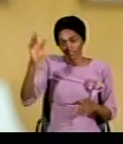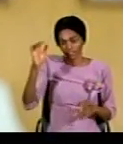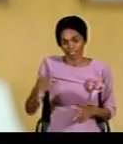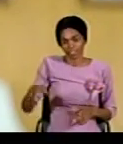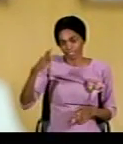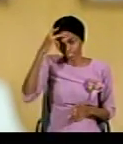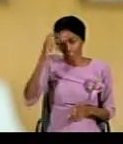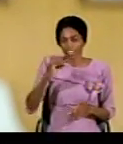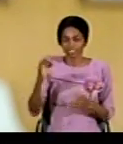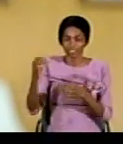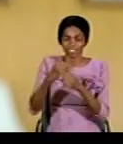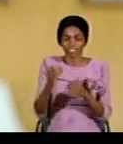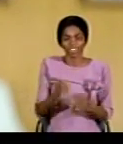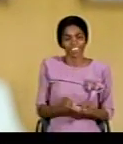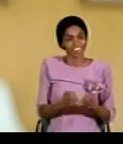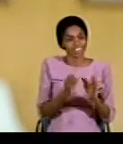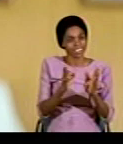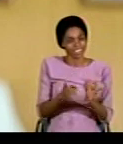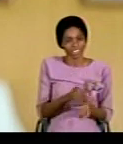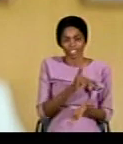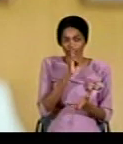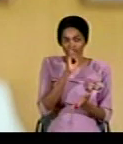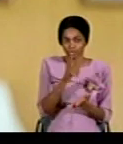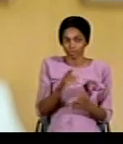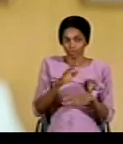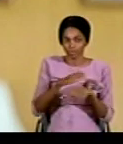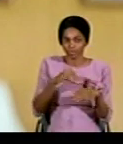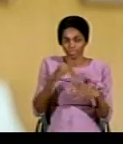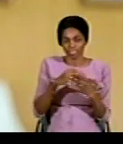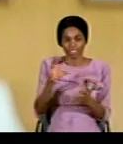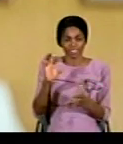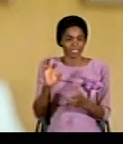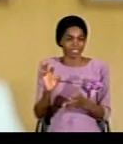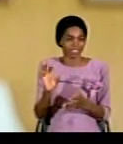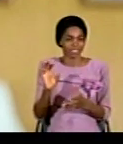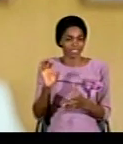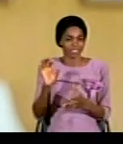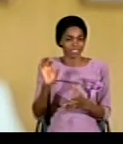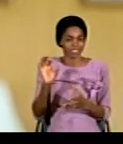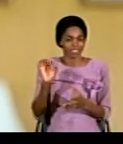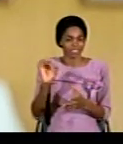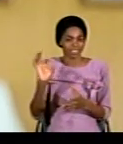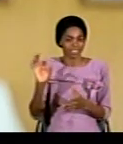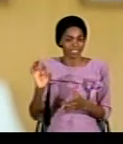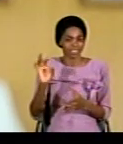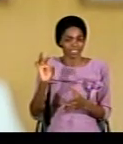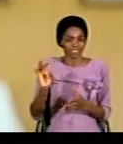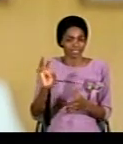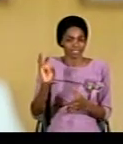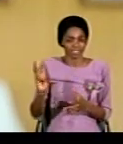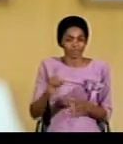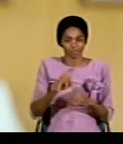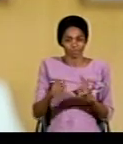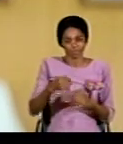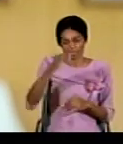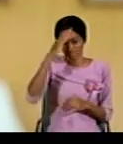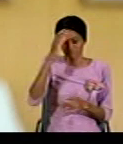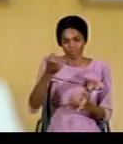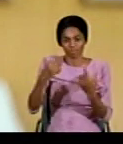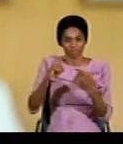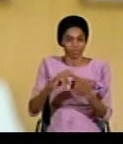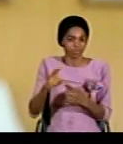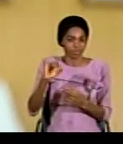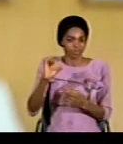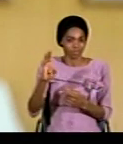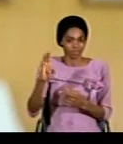in 1976 when Baba came to Ibadan at Children's Home School in Malite and